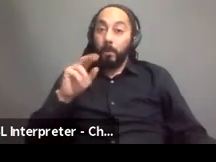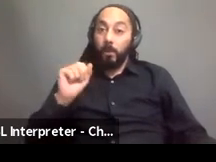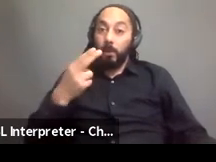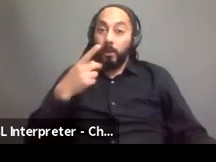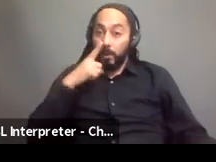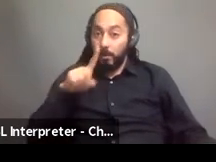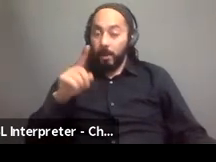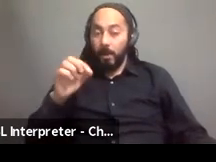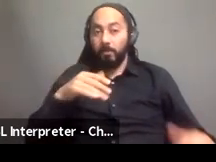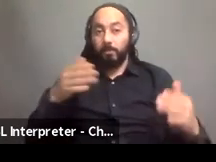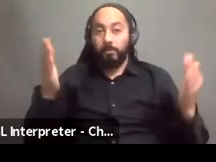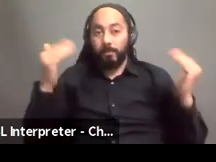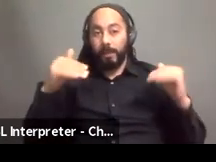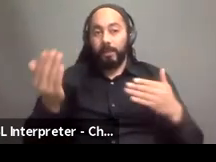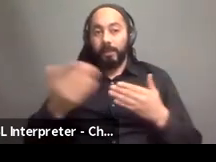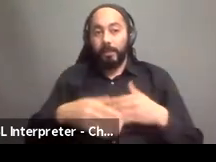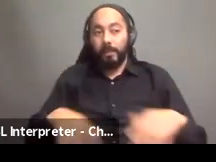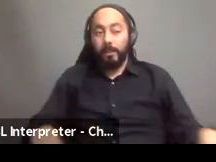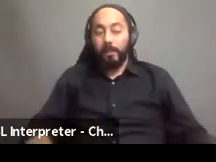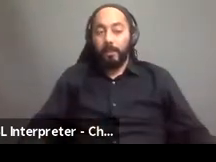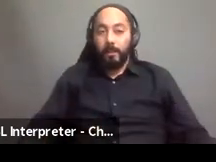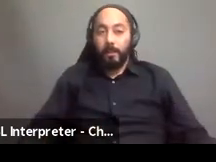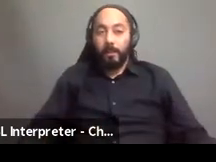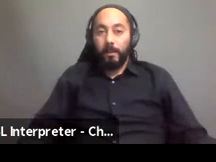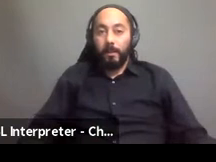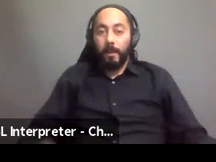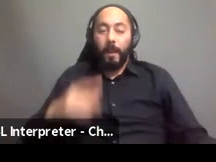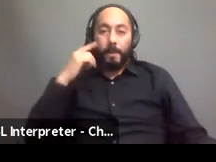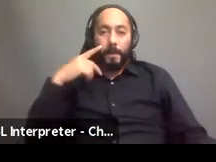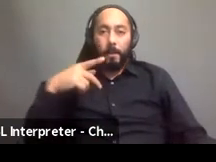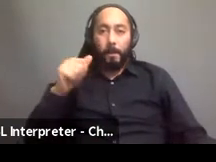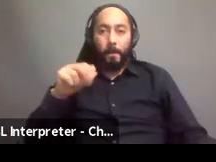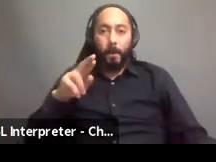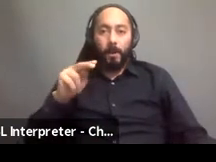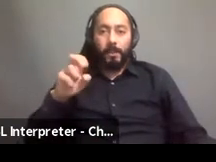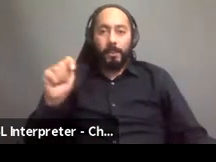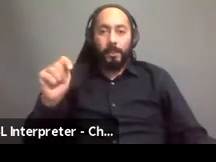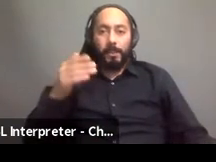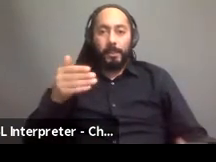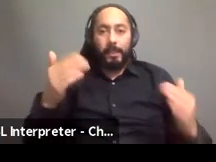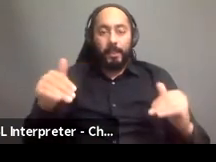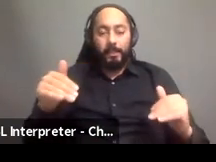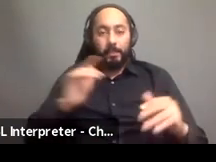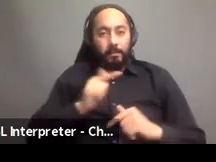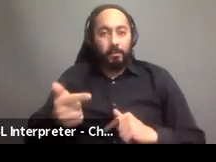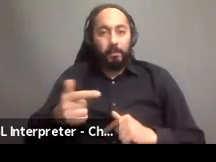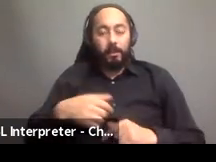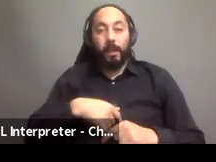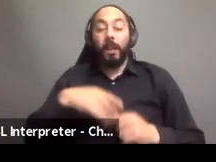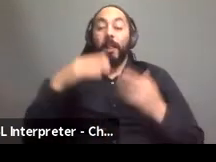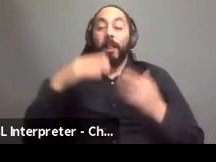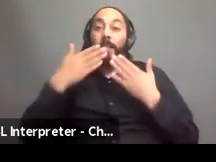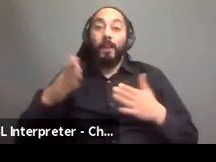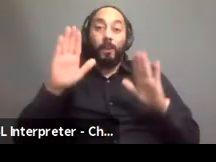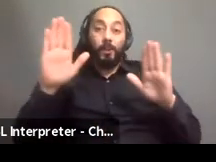to move on to the next slide. I think Parneet will be in the next one. Yes, I think that was good. I'm glad folks mentioned